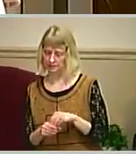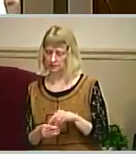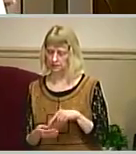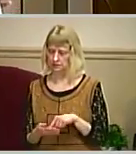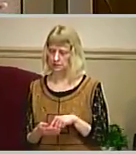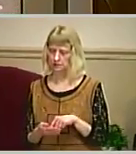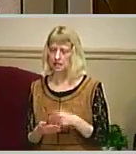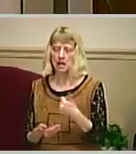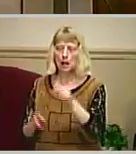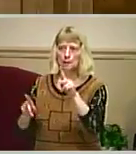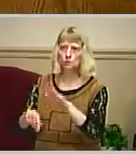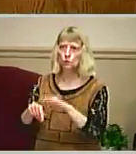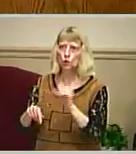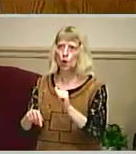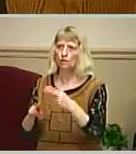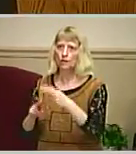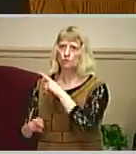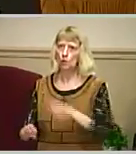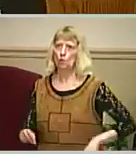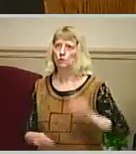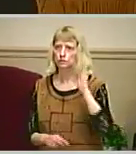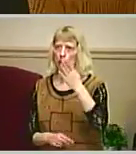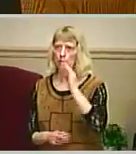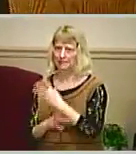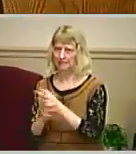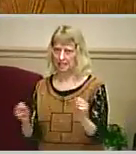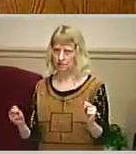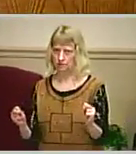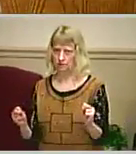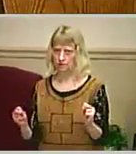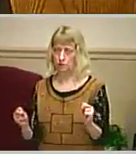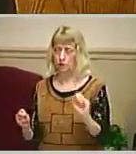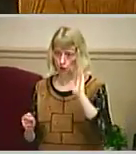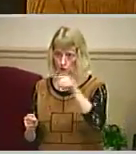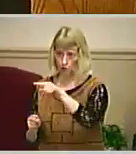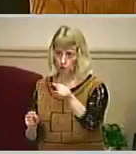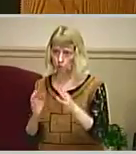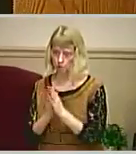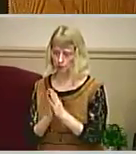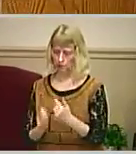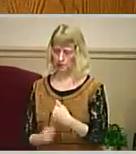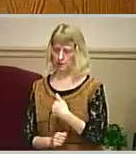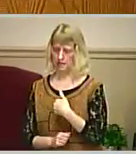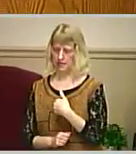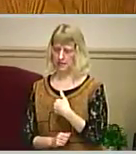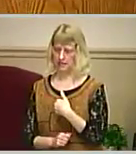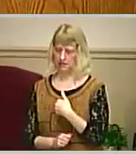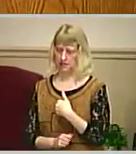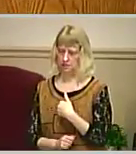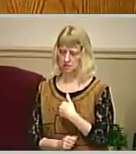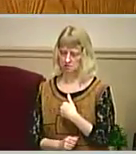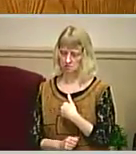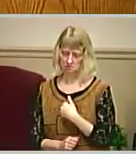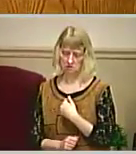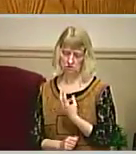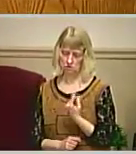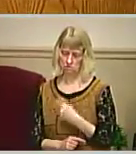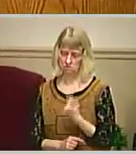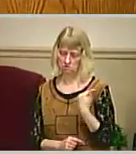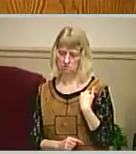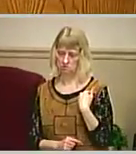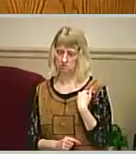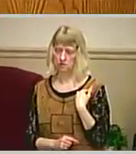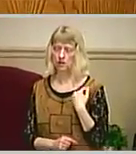says, whosoever shall call upon the name of the Lord shall be saved. Will you pray with me just a few days after the inauguration that